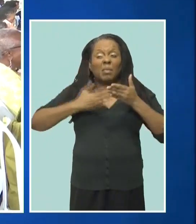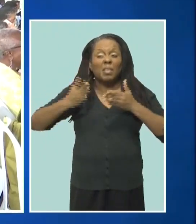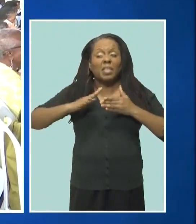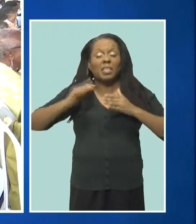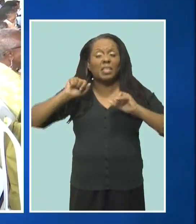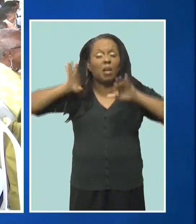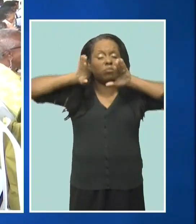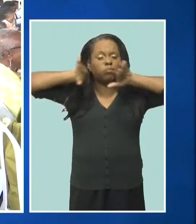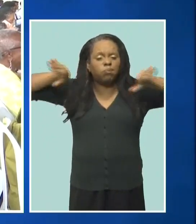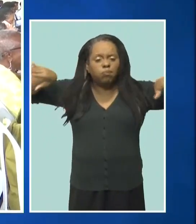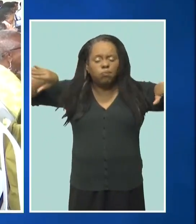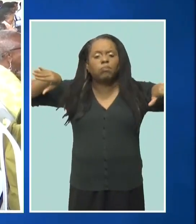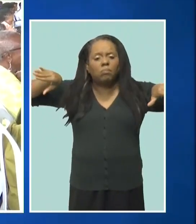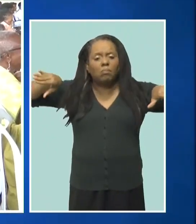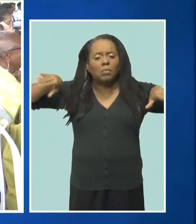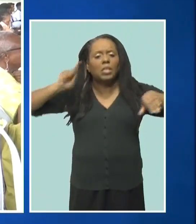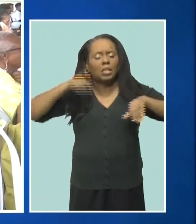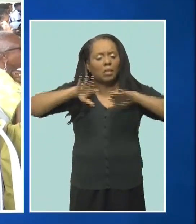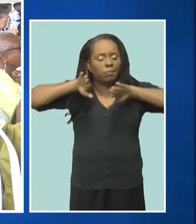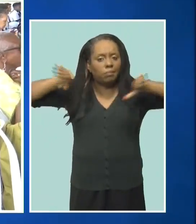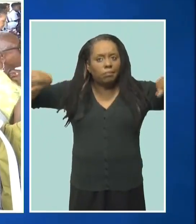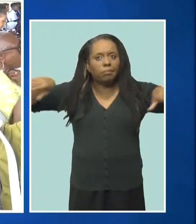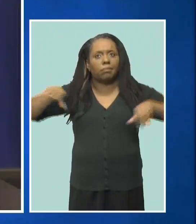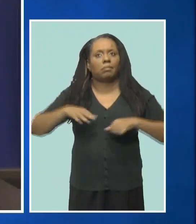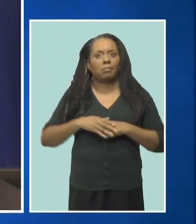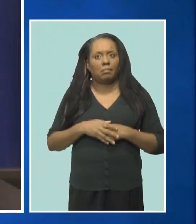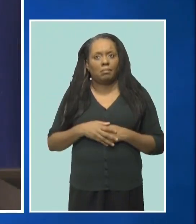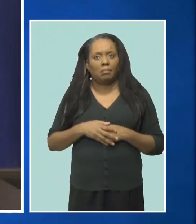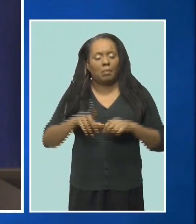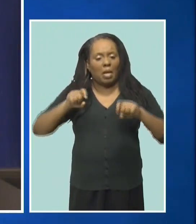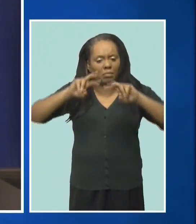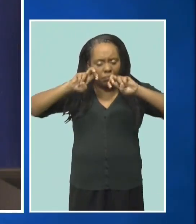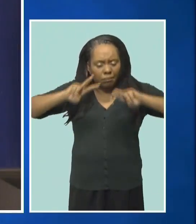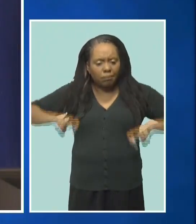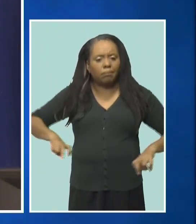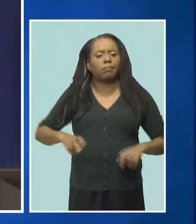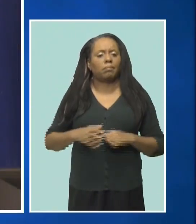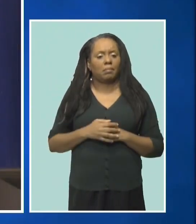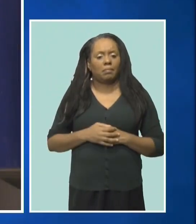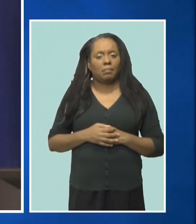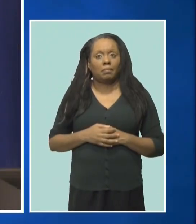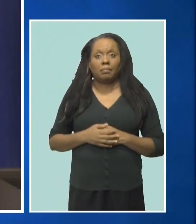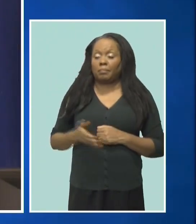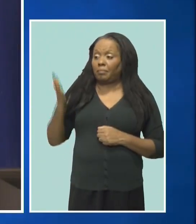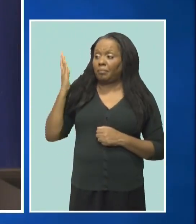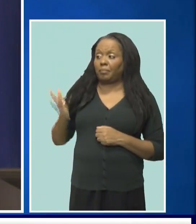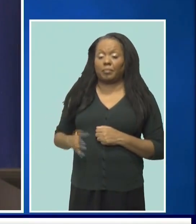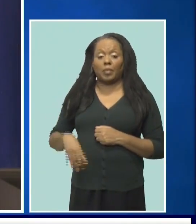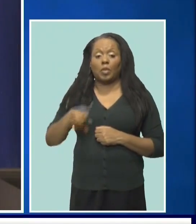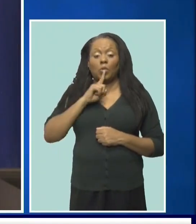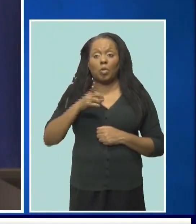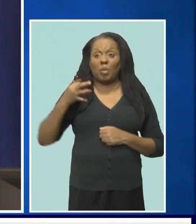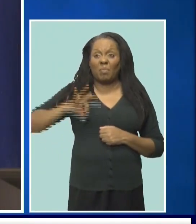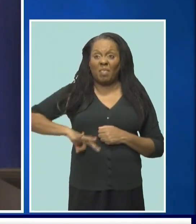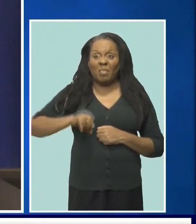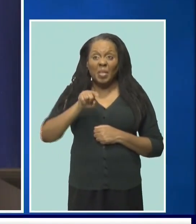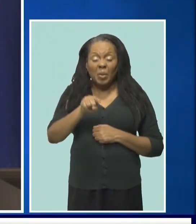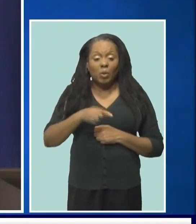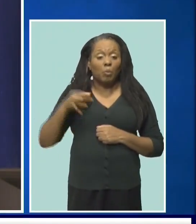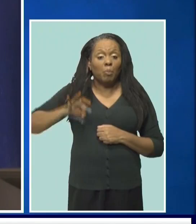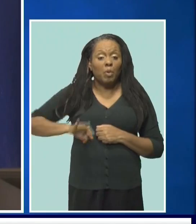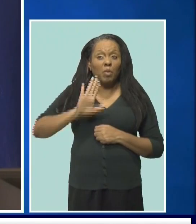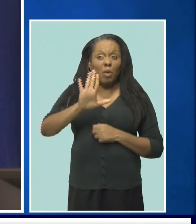at the school's speech day. If it is truly beneficial to you, your family, and to